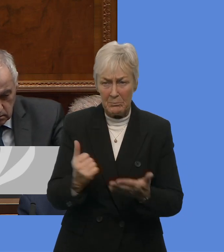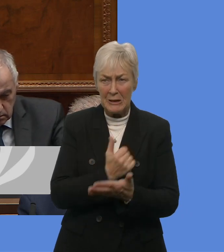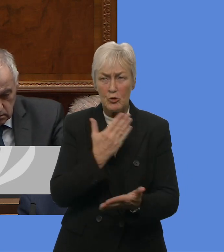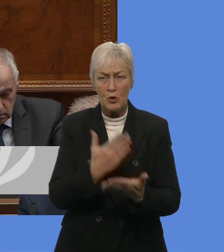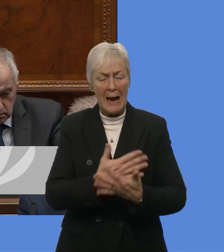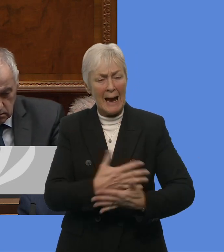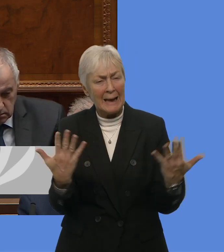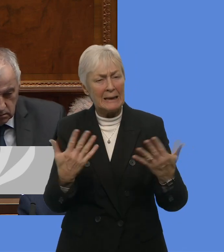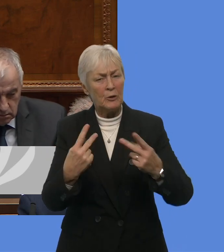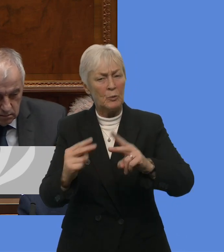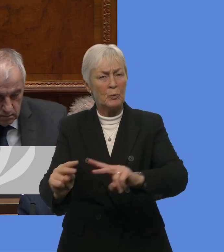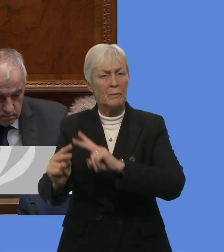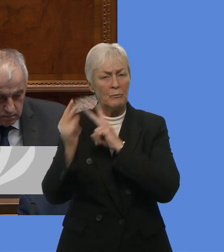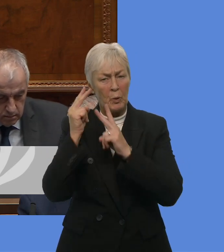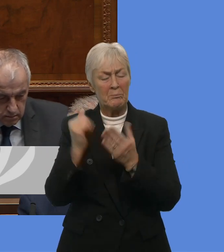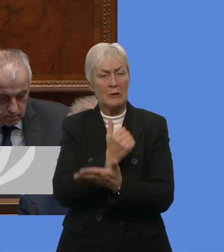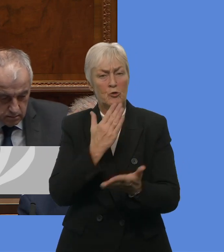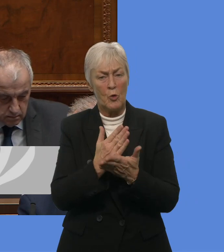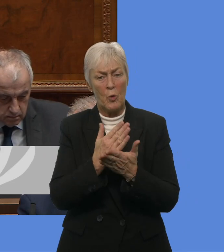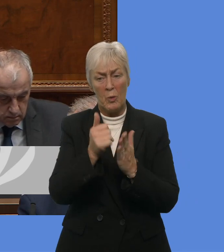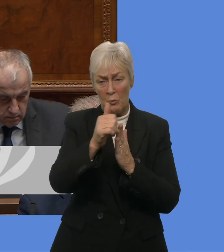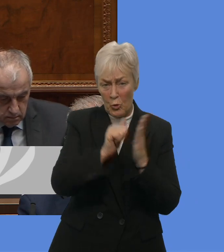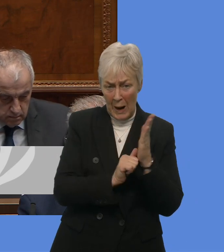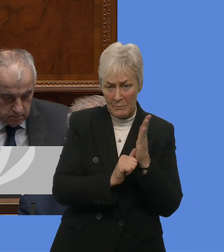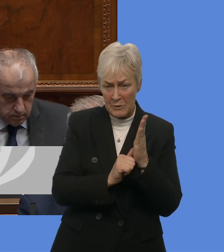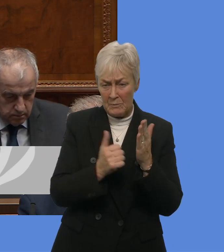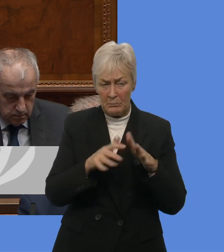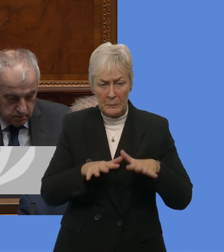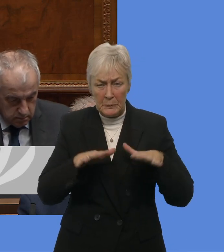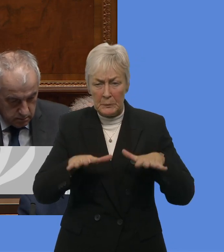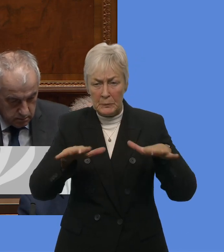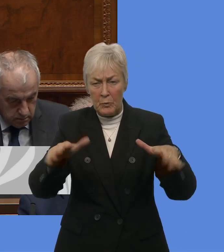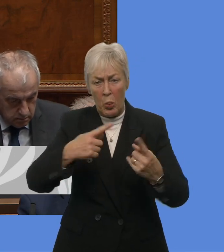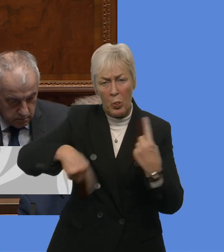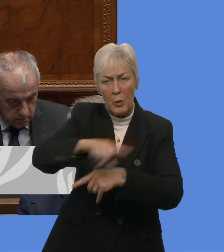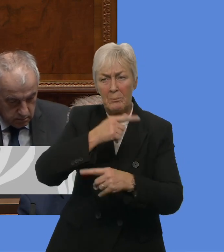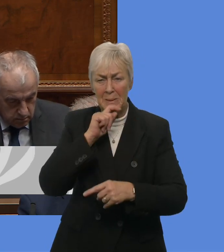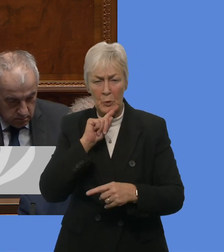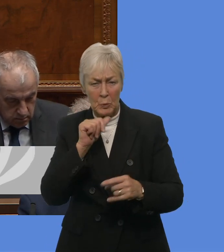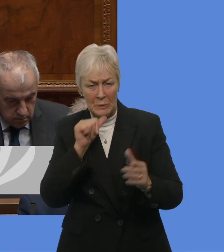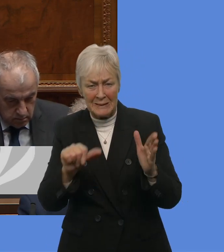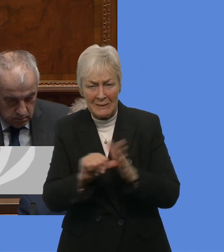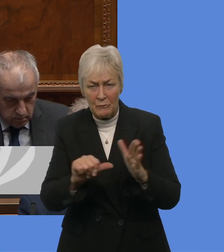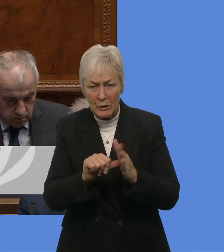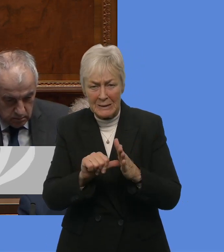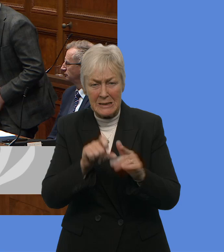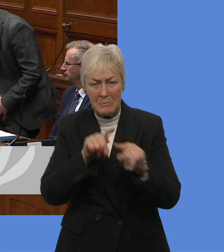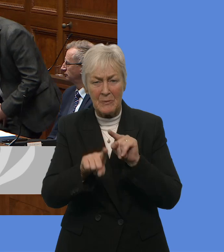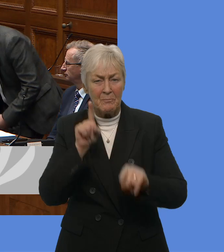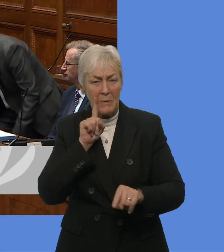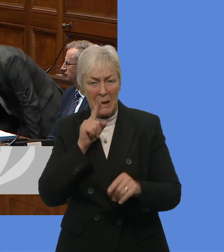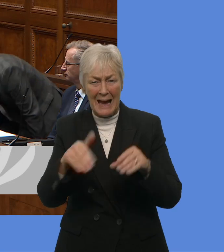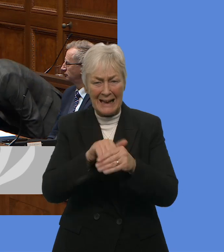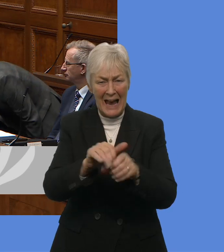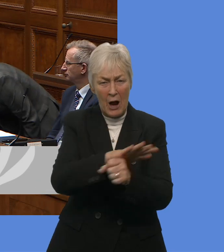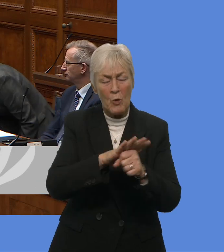any review ensures that programmes reach those who are often harder to reach, including those PVL communities within my own constituency in